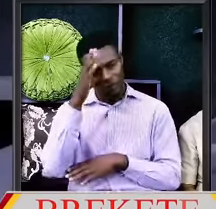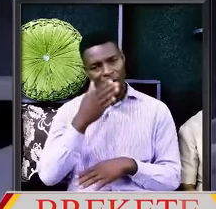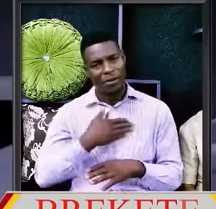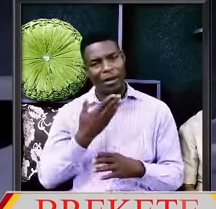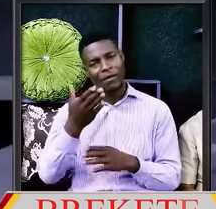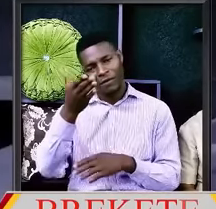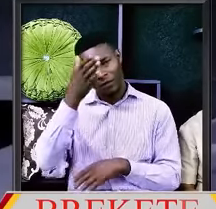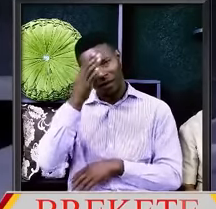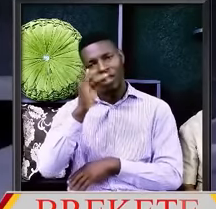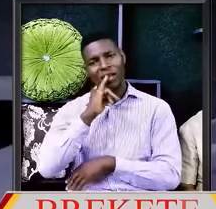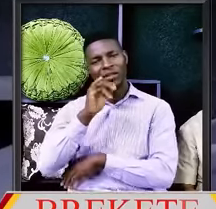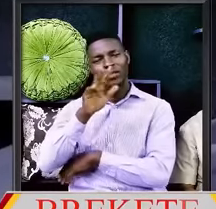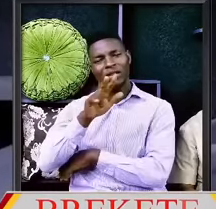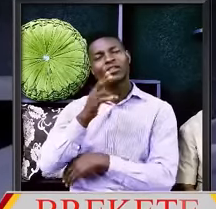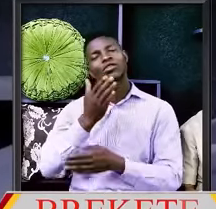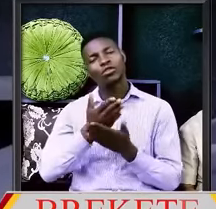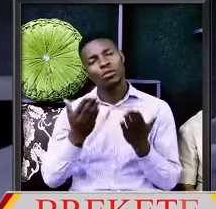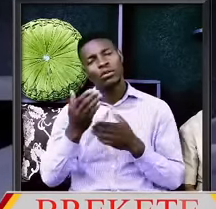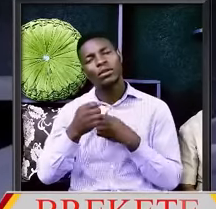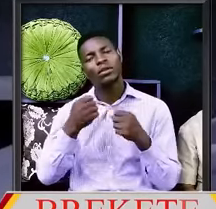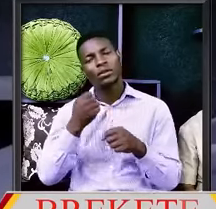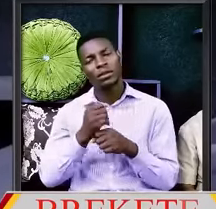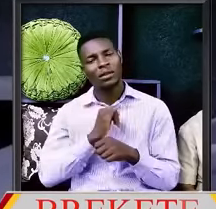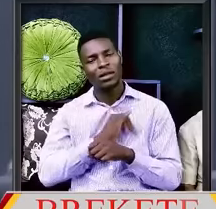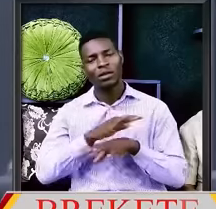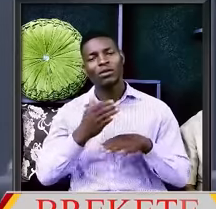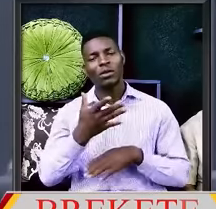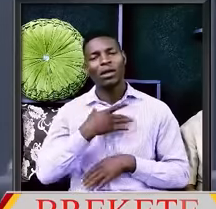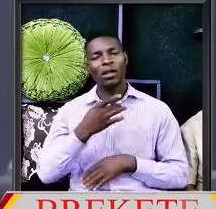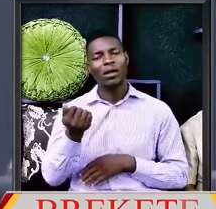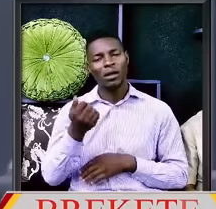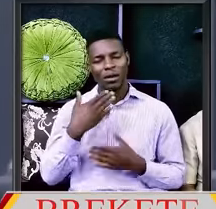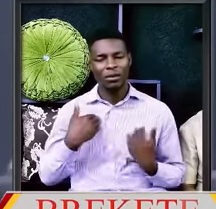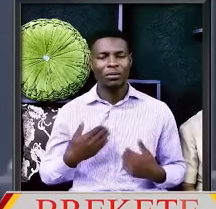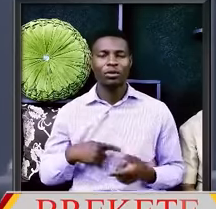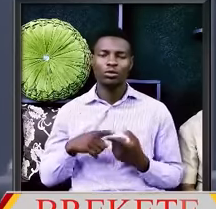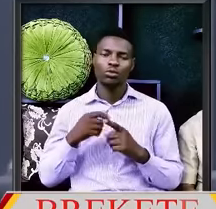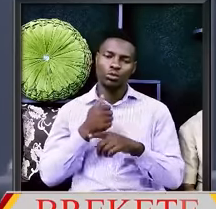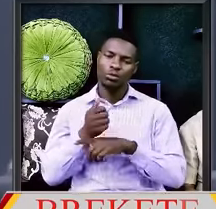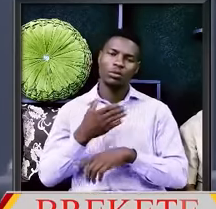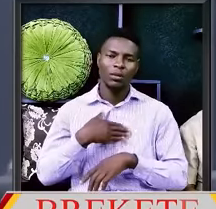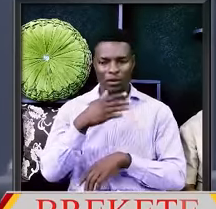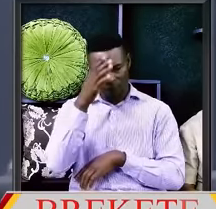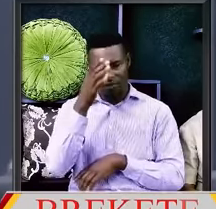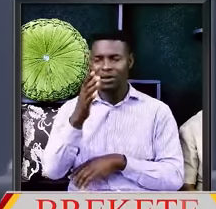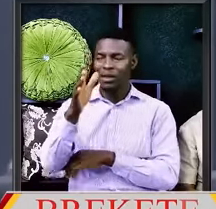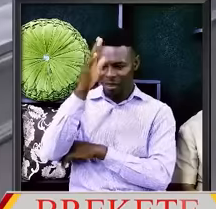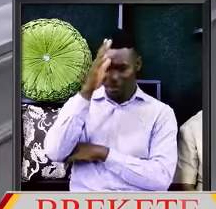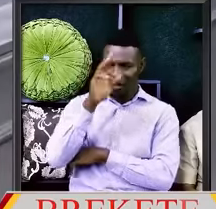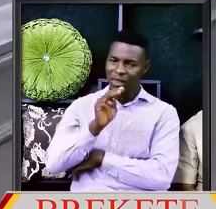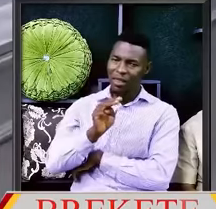old. Mm. I know they agree when they insult my father. I too love my father. Daddy Mohbad’s, please, I love you,